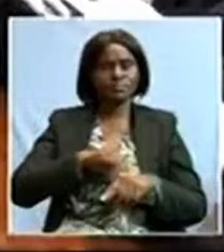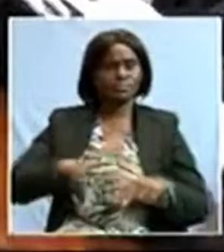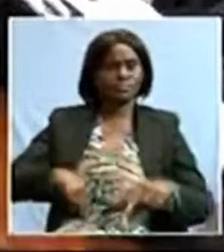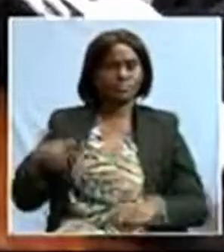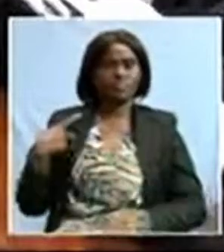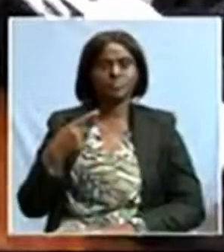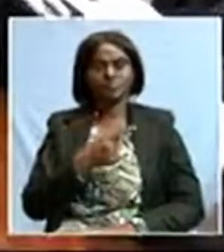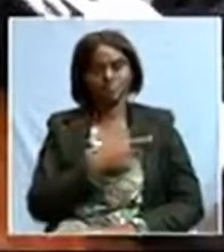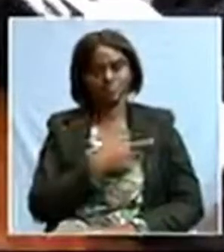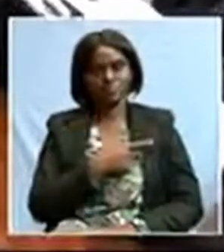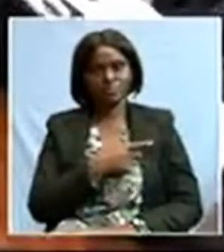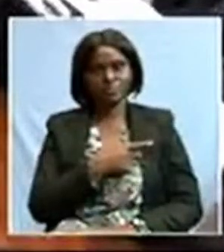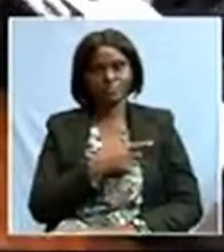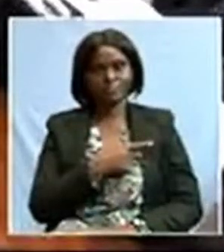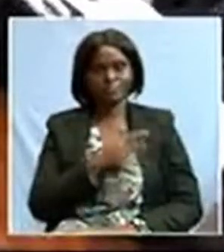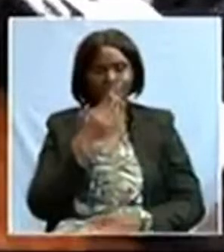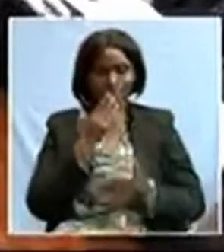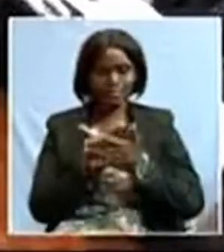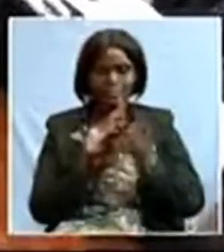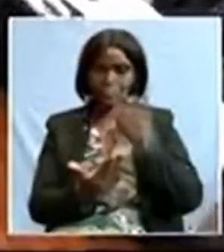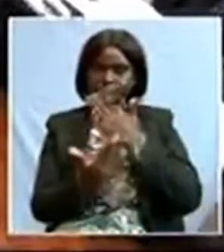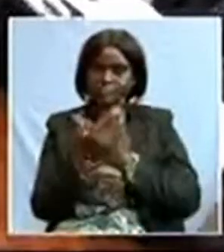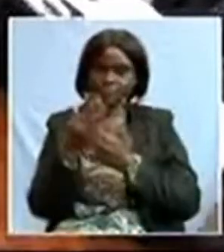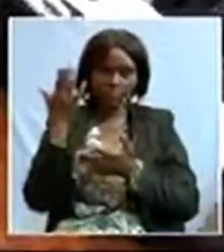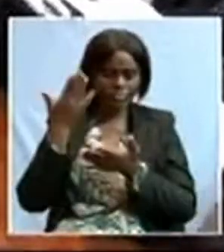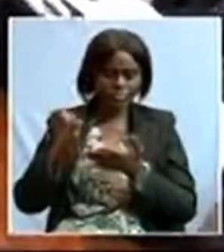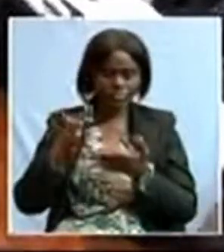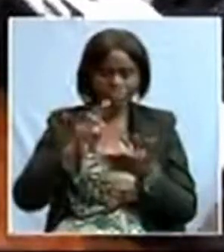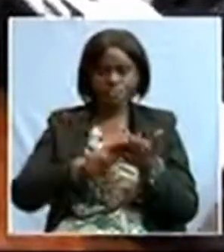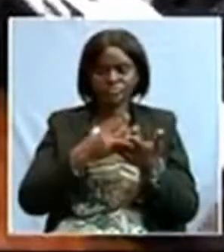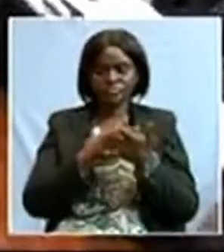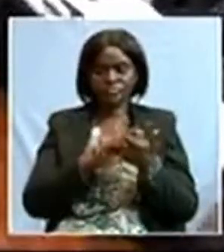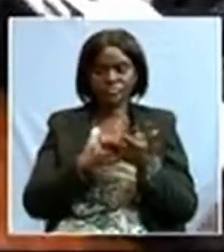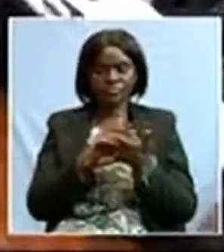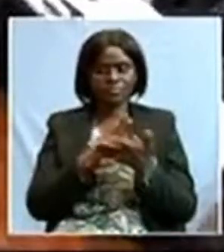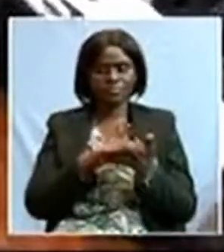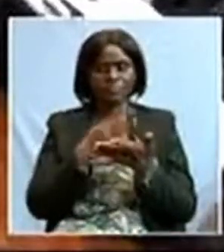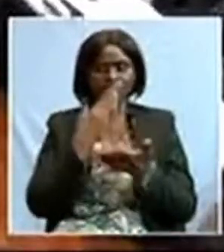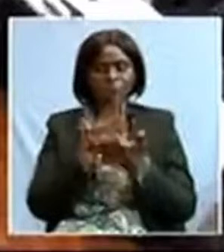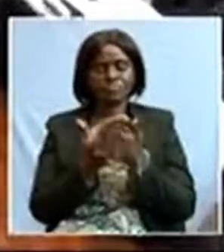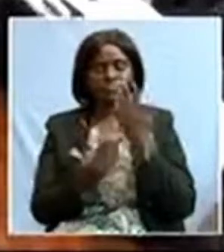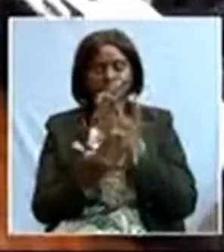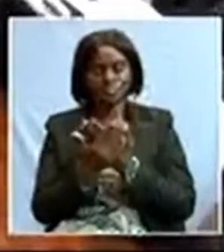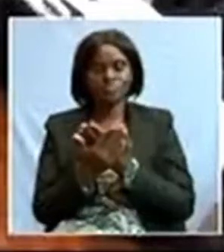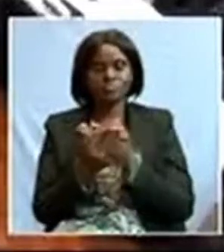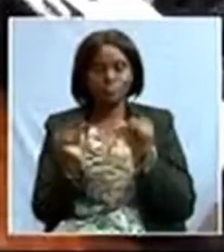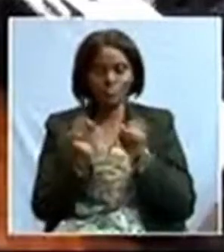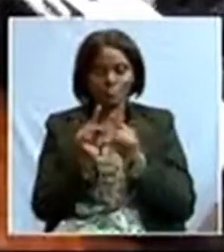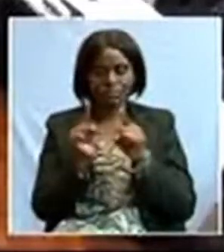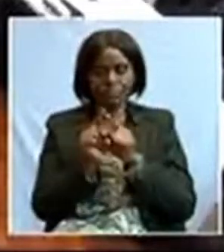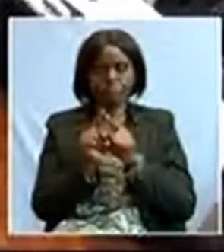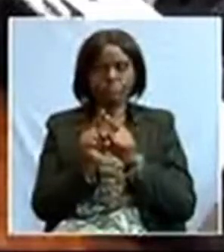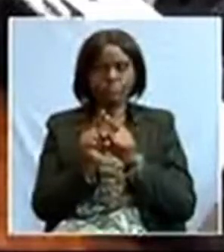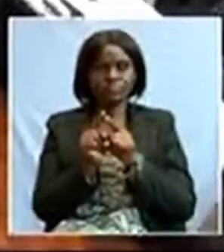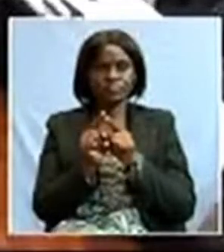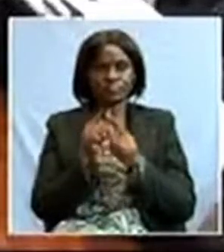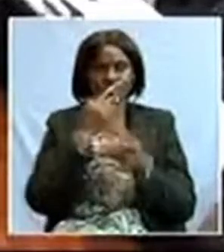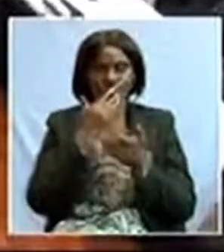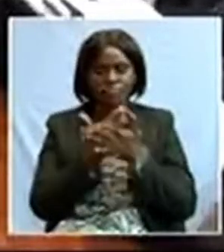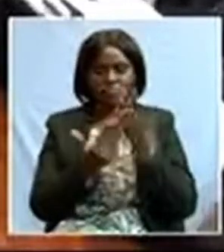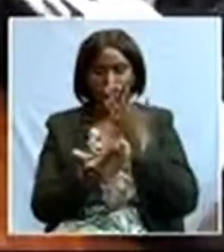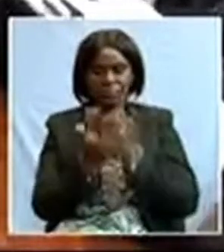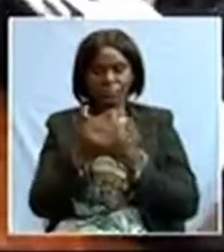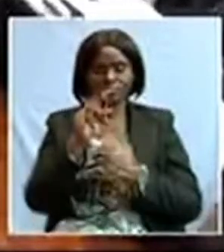Parliament. Good morning, our permanent witnesses. And good